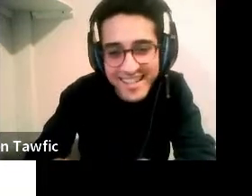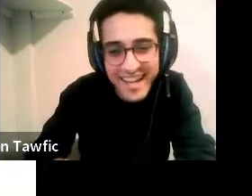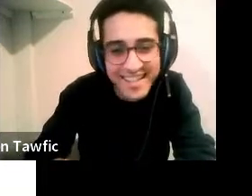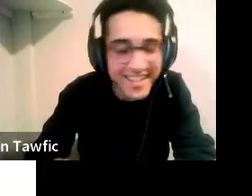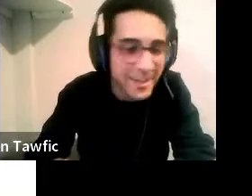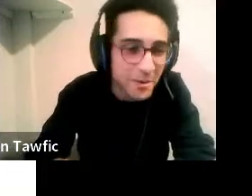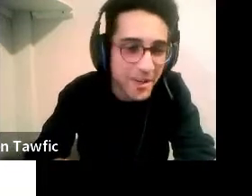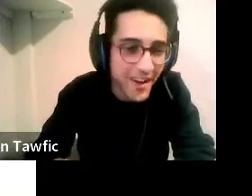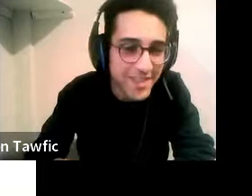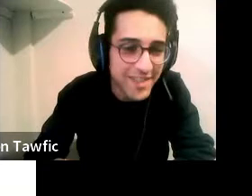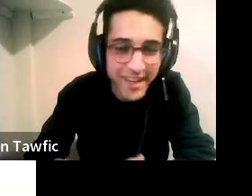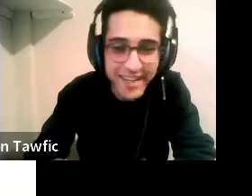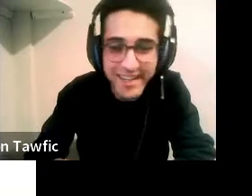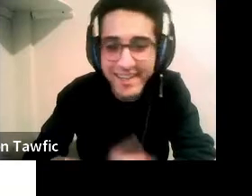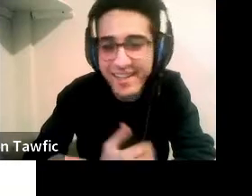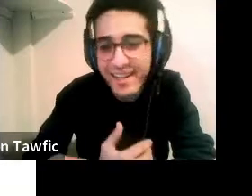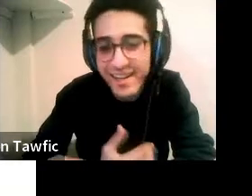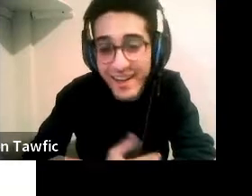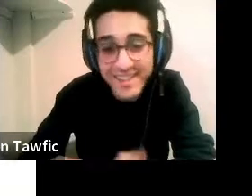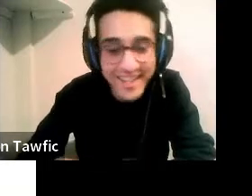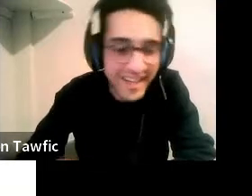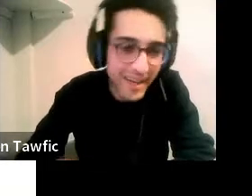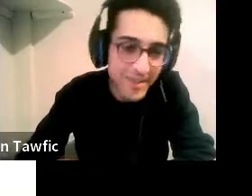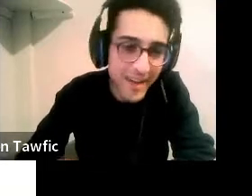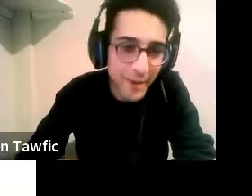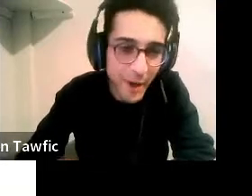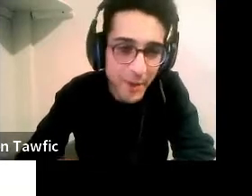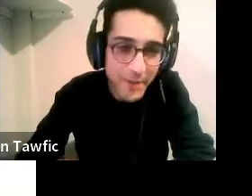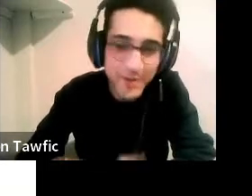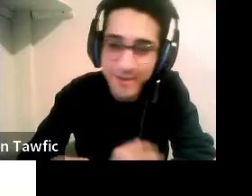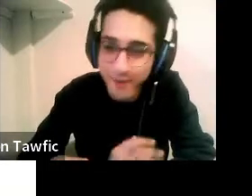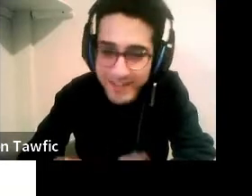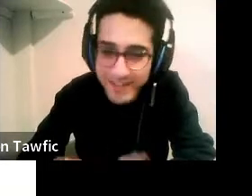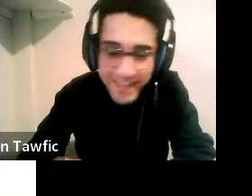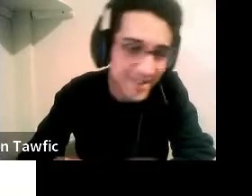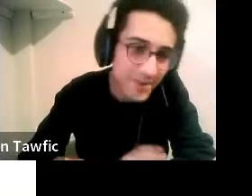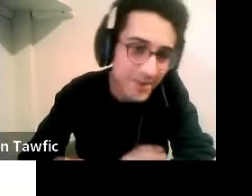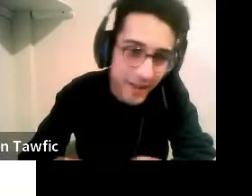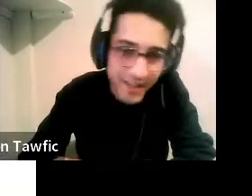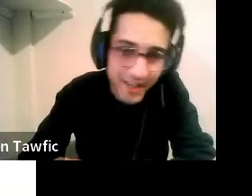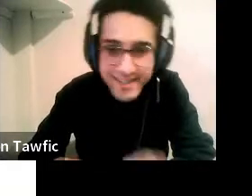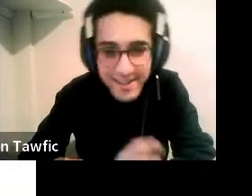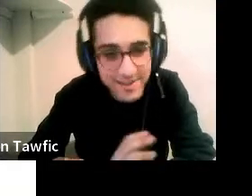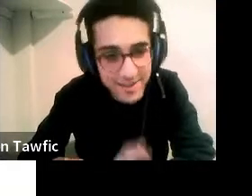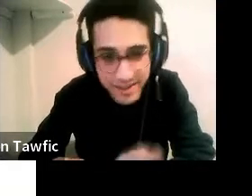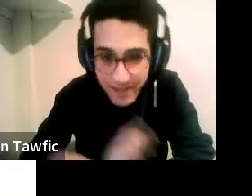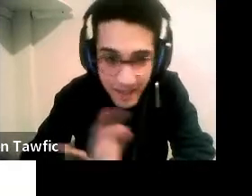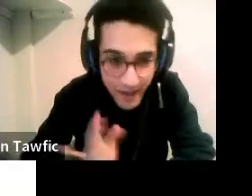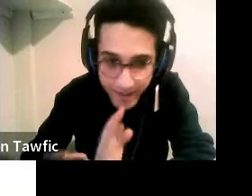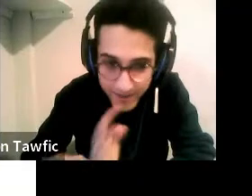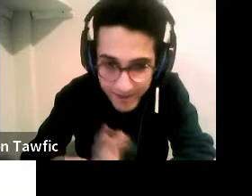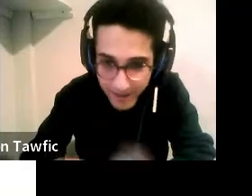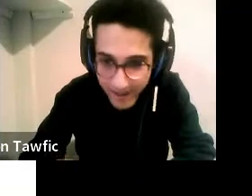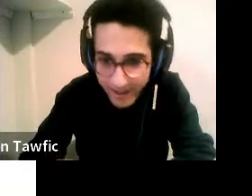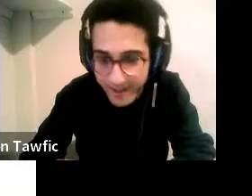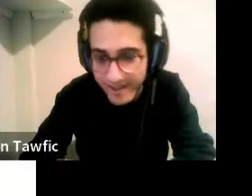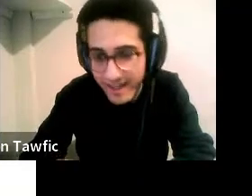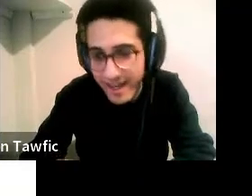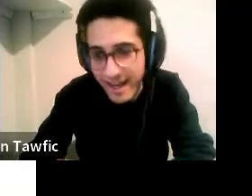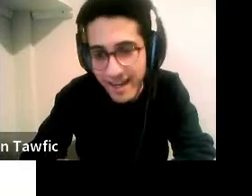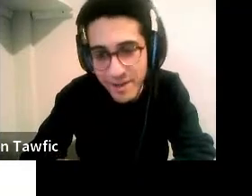Sarah dedicatedly organized regular gardening clubs that were open to volunteers, to workers, and to clients